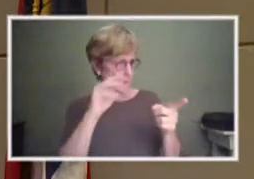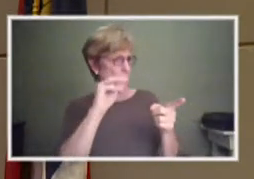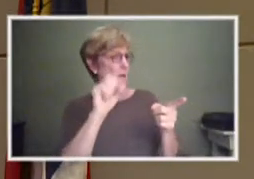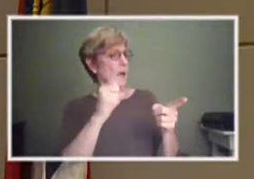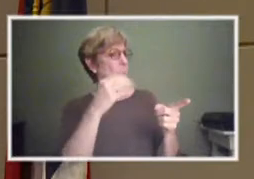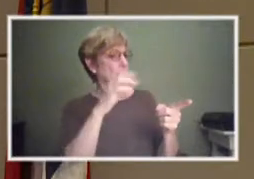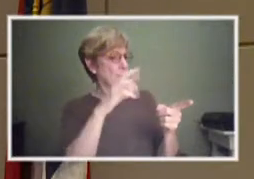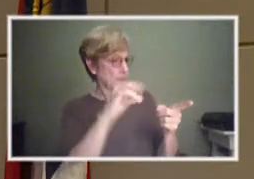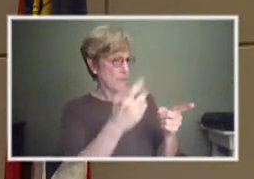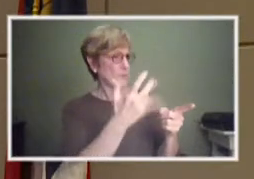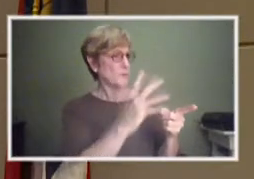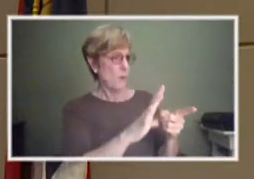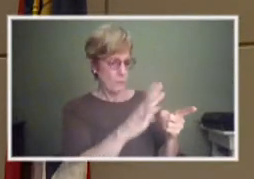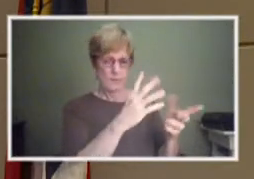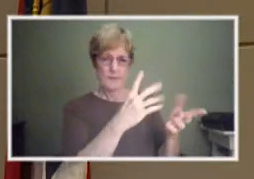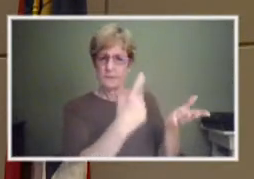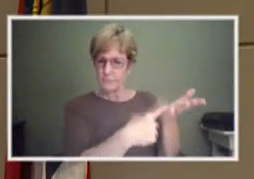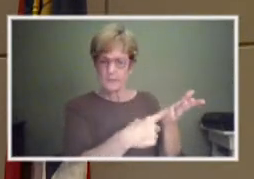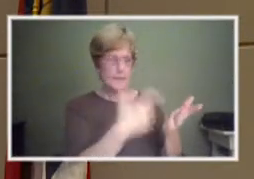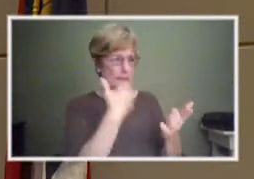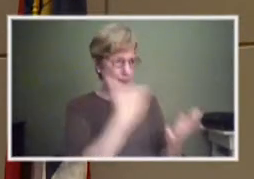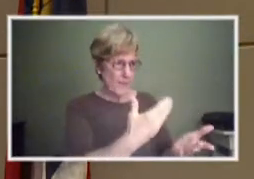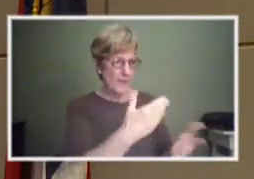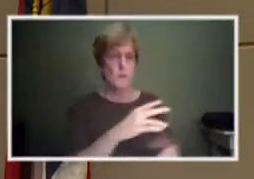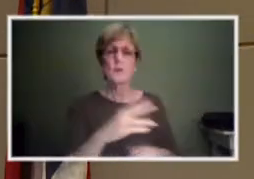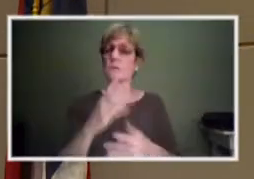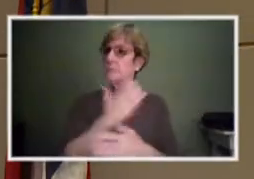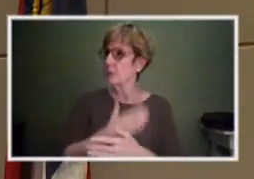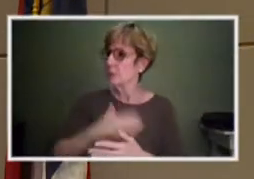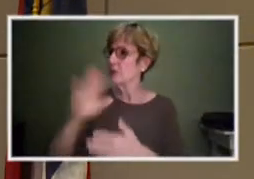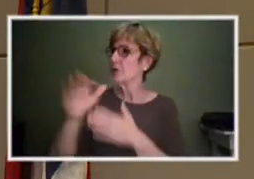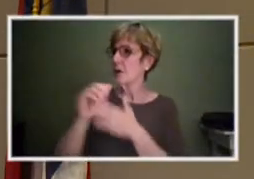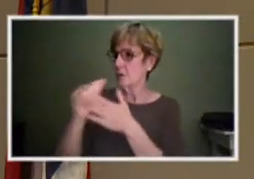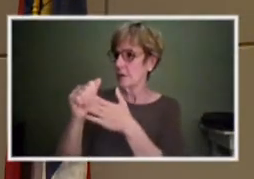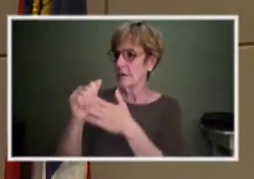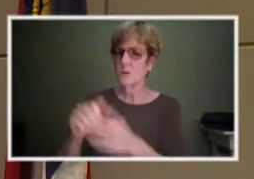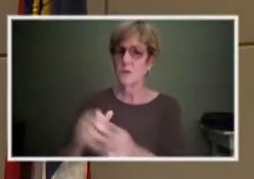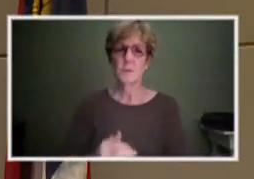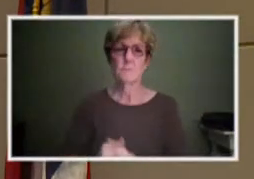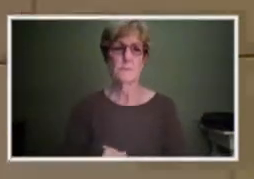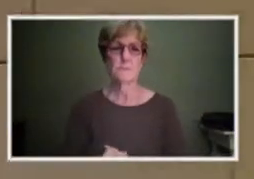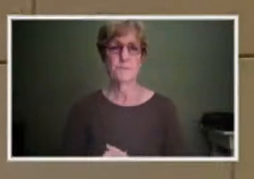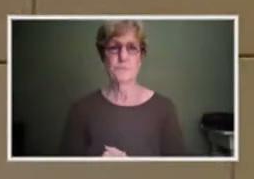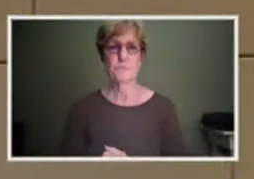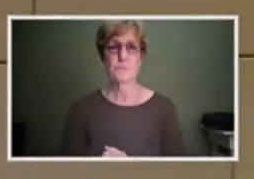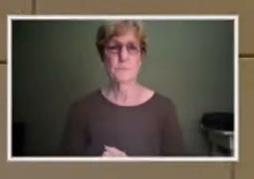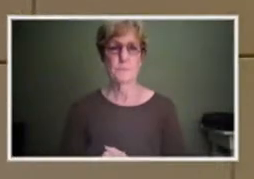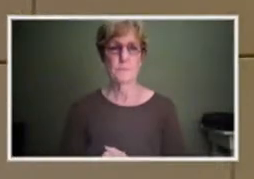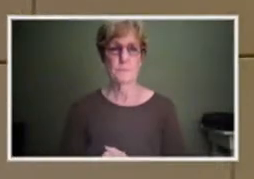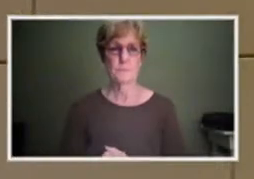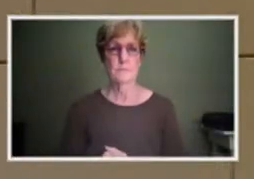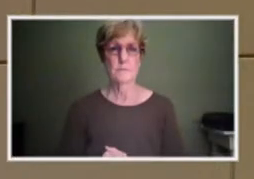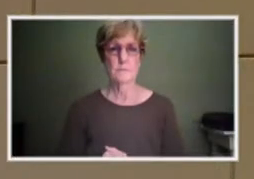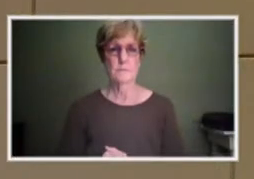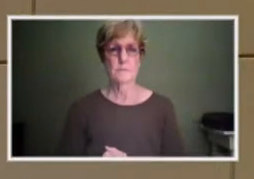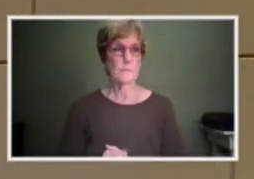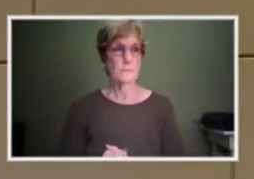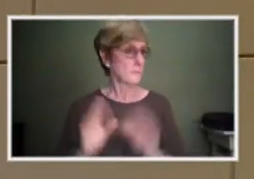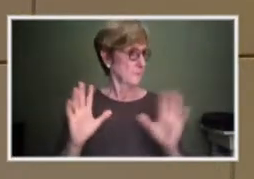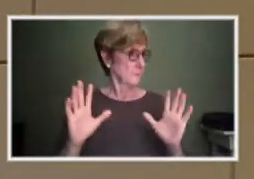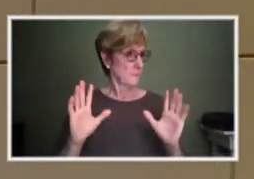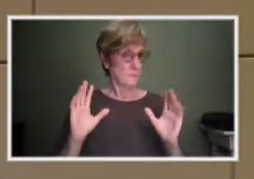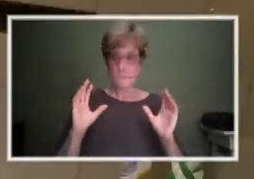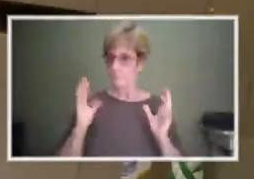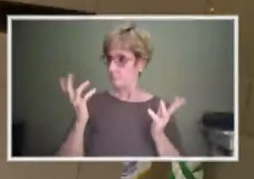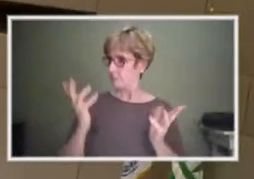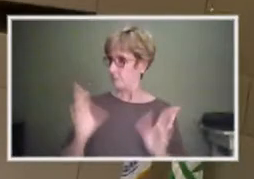you. And Mr. Heath, appreciate your leadership on this. All right. Hearing no further discussion,